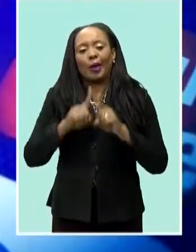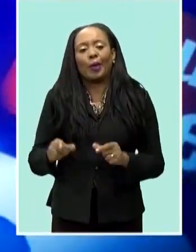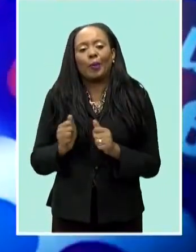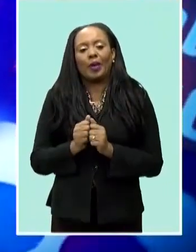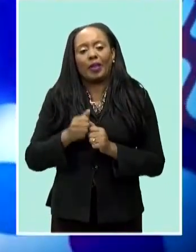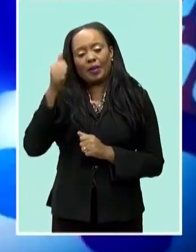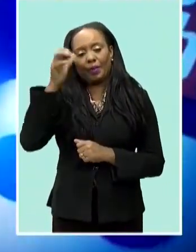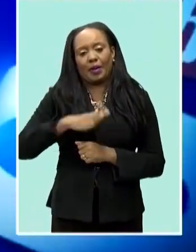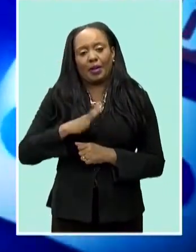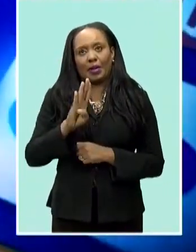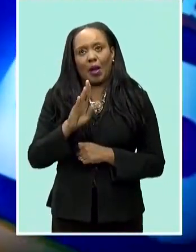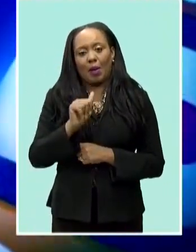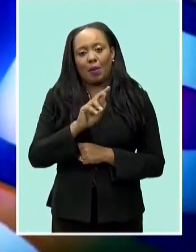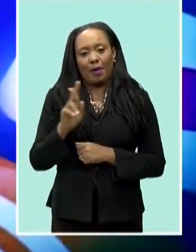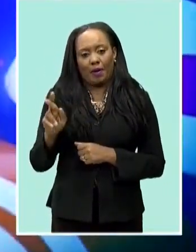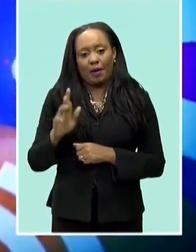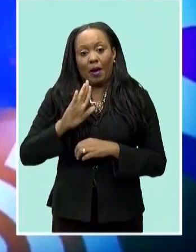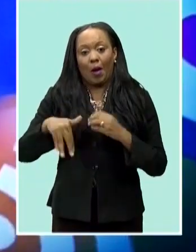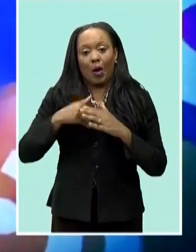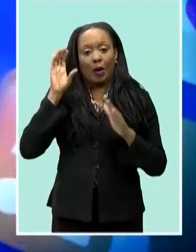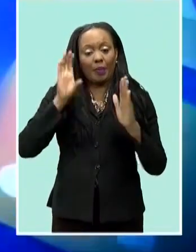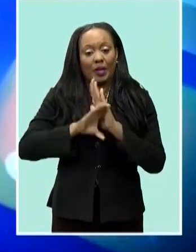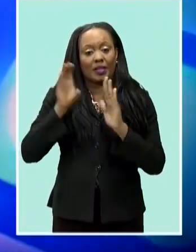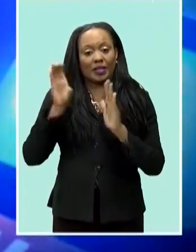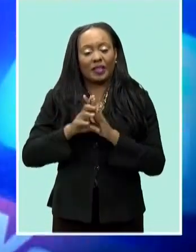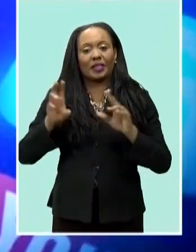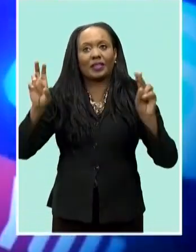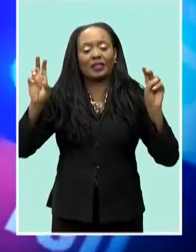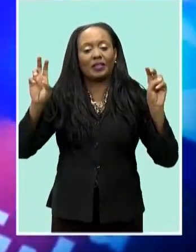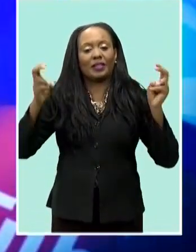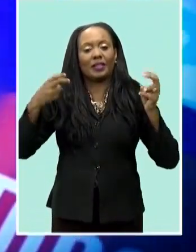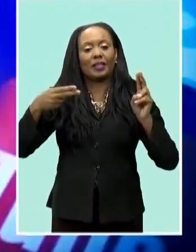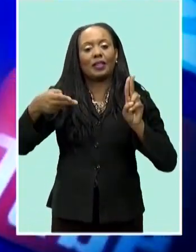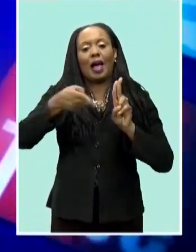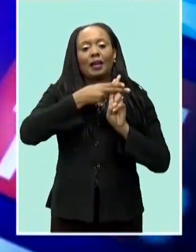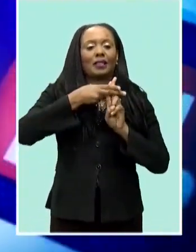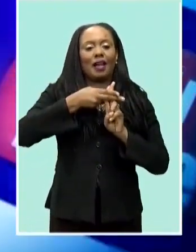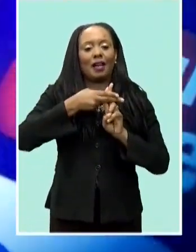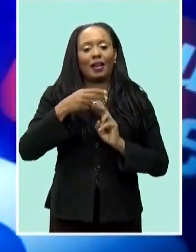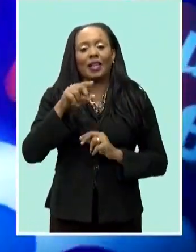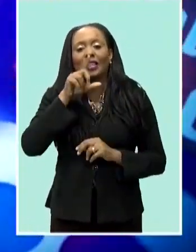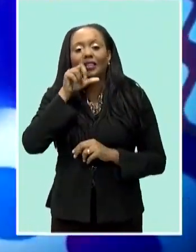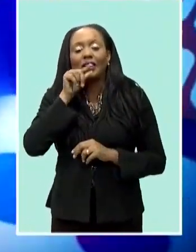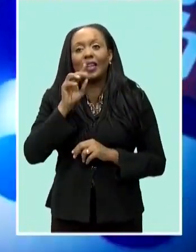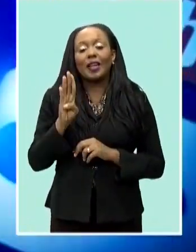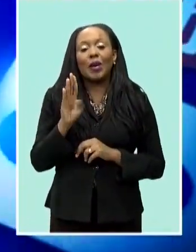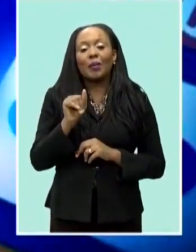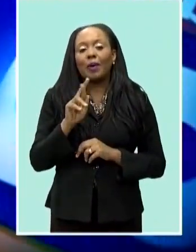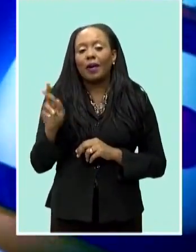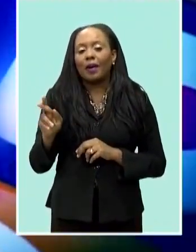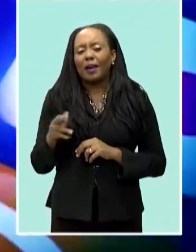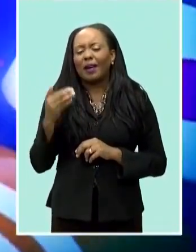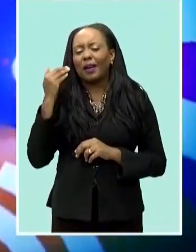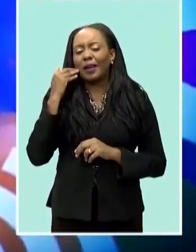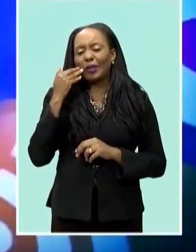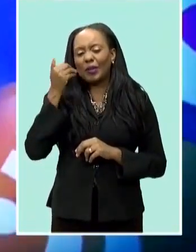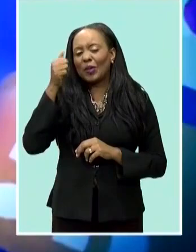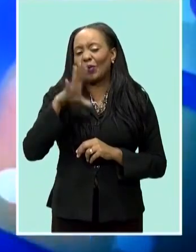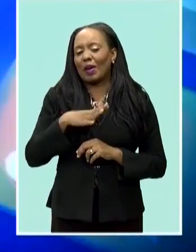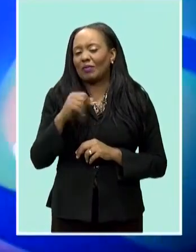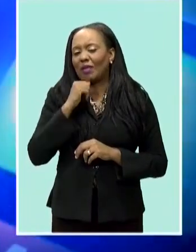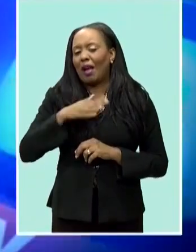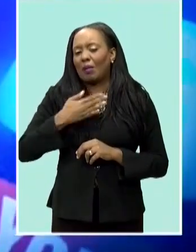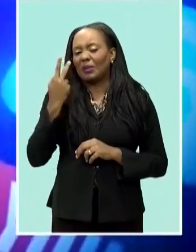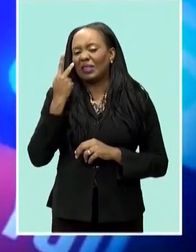have all now gone viral with the hashtag Chicken Bar. Now, I'm sure they must have surely ruffled the Attorney General's